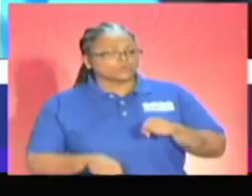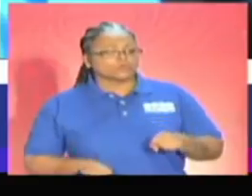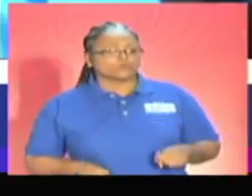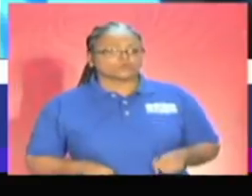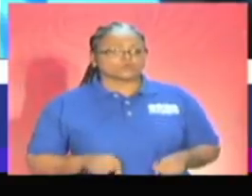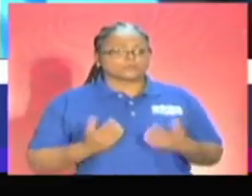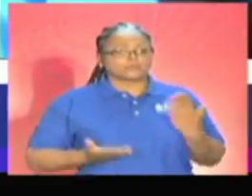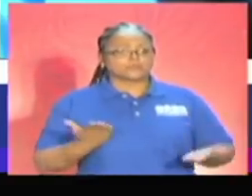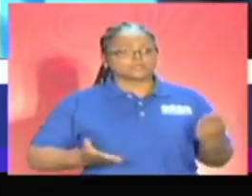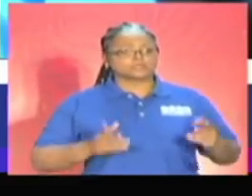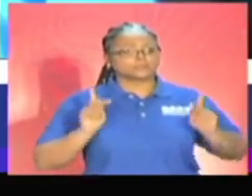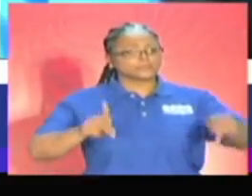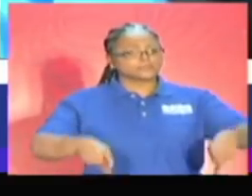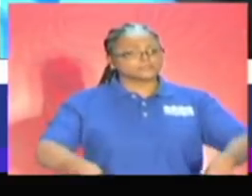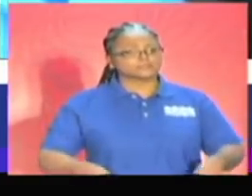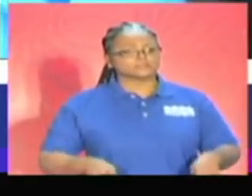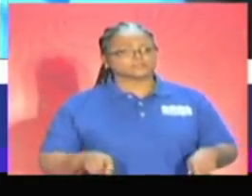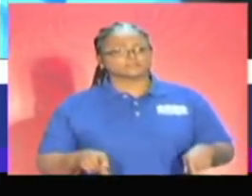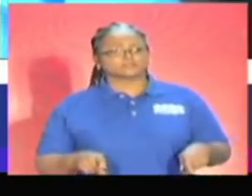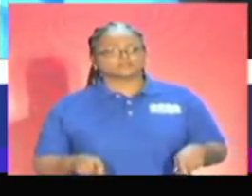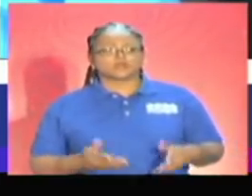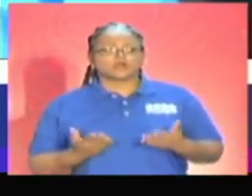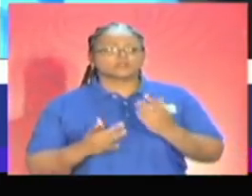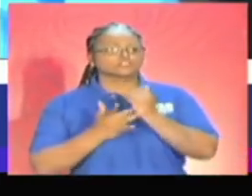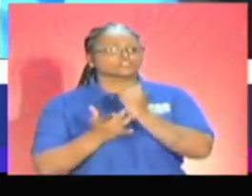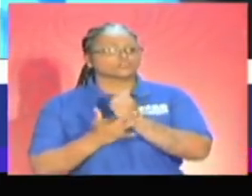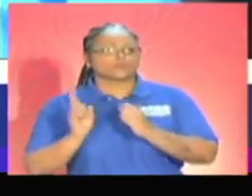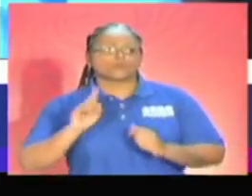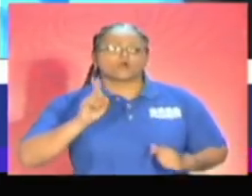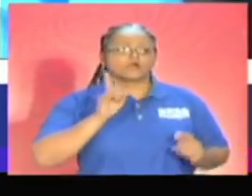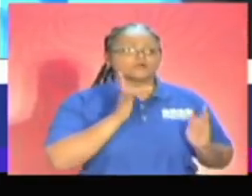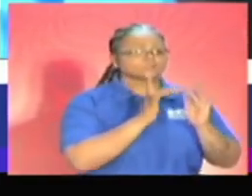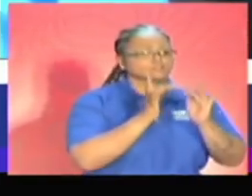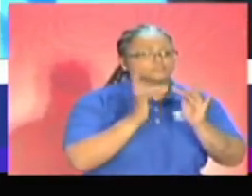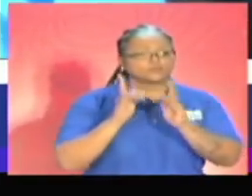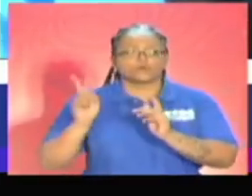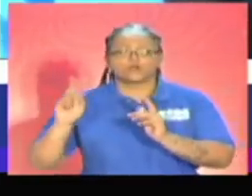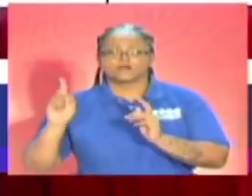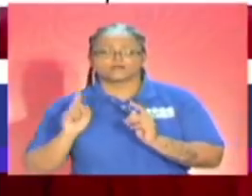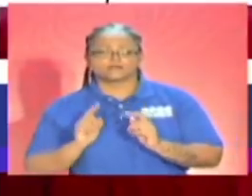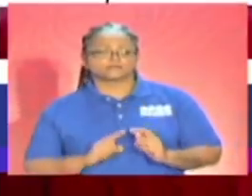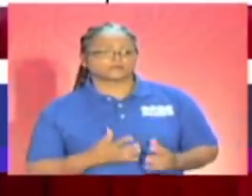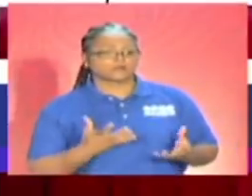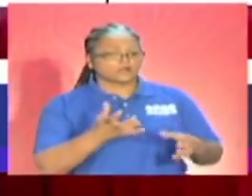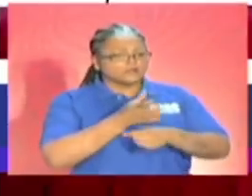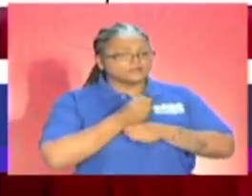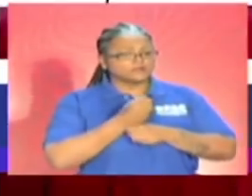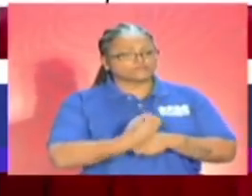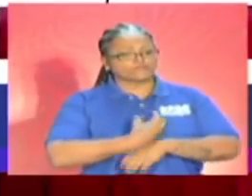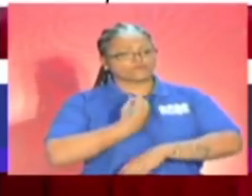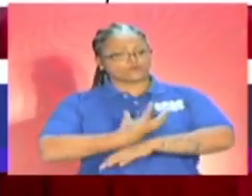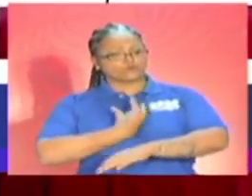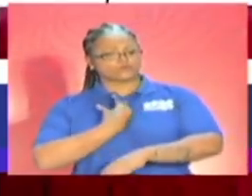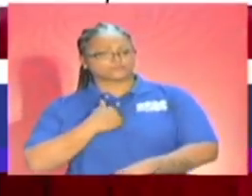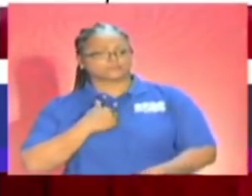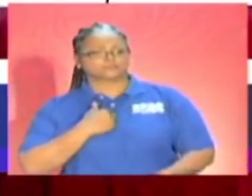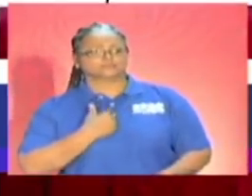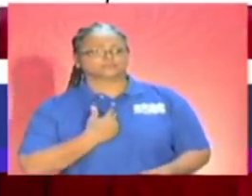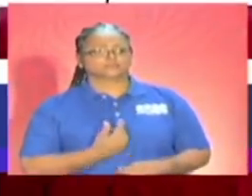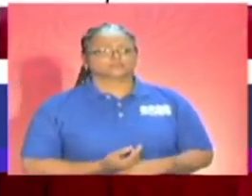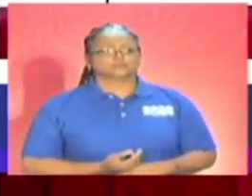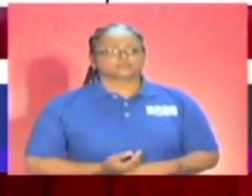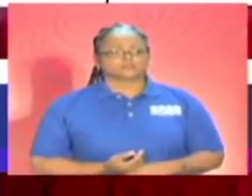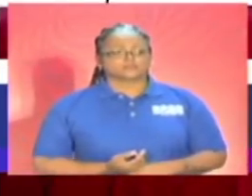concerns of long after effects? Dr. Parasram, thank you so much. So, let me just go quickly first, and then Dr. Othello.